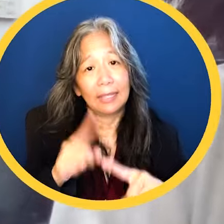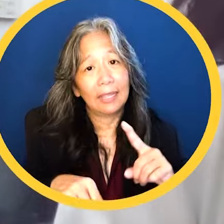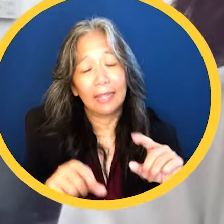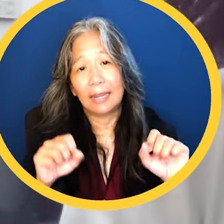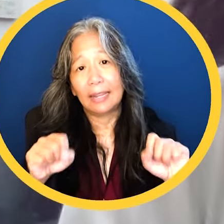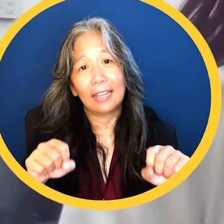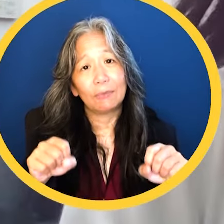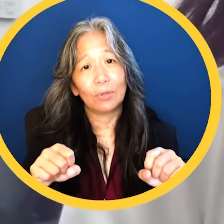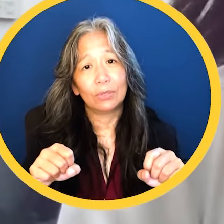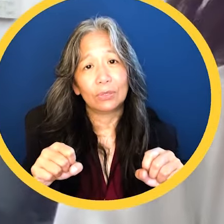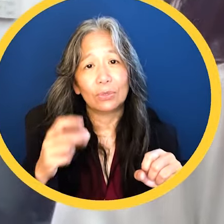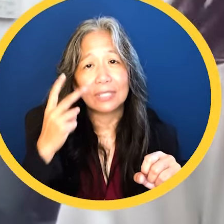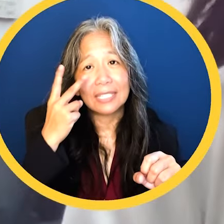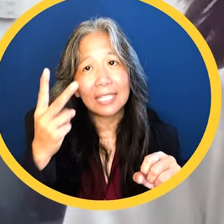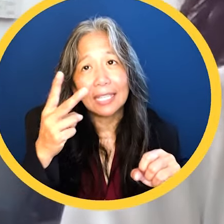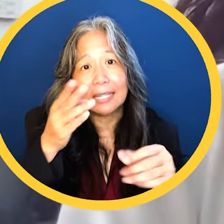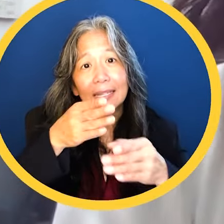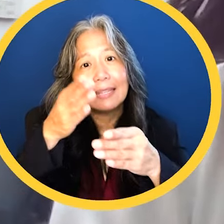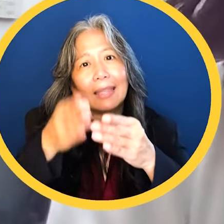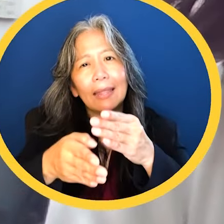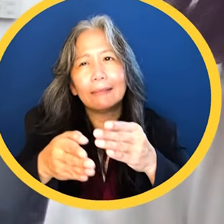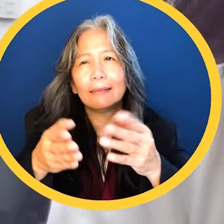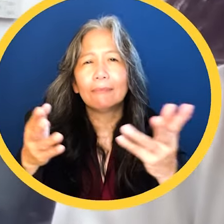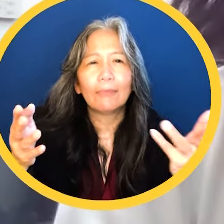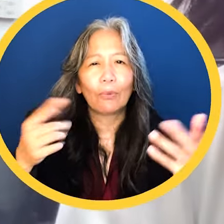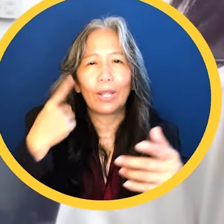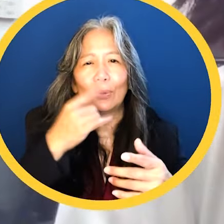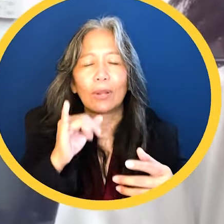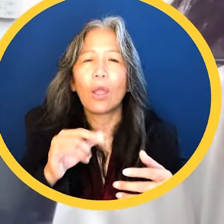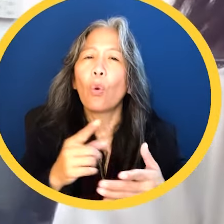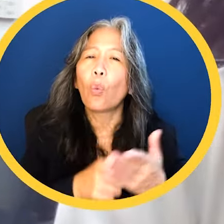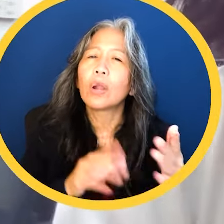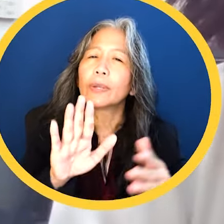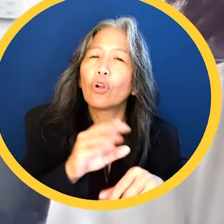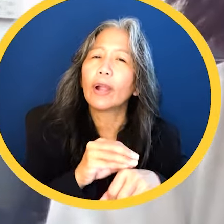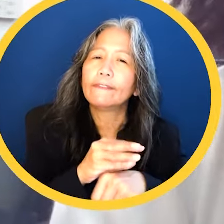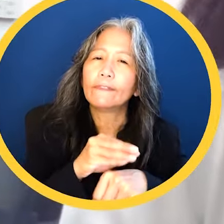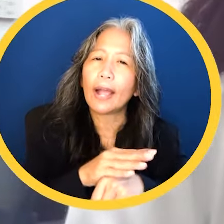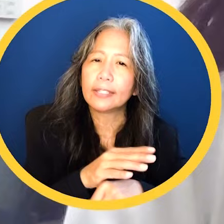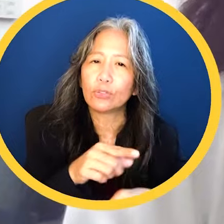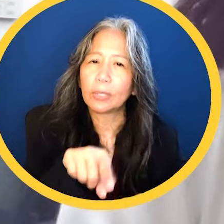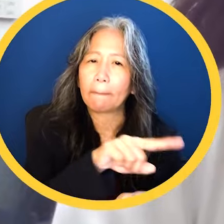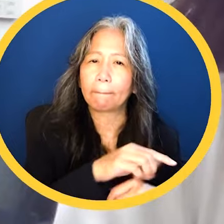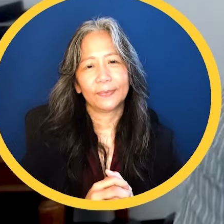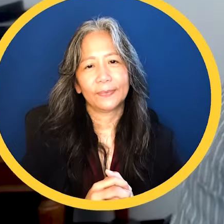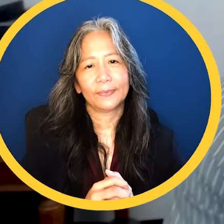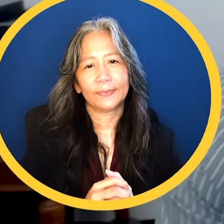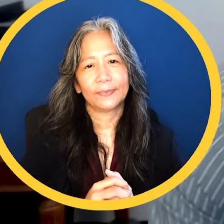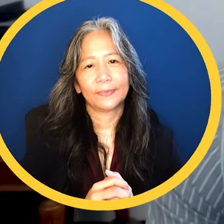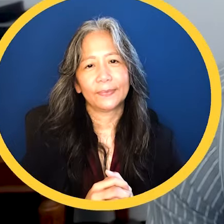the light at the end of the tunnel for now? What would be your advice to them?